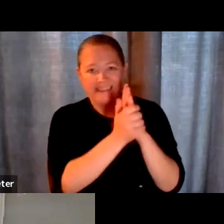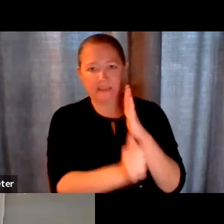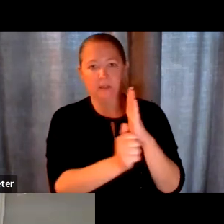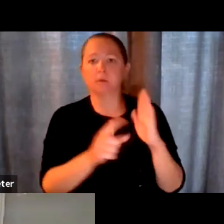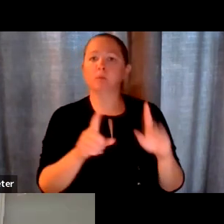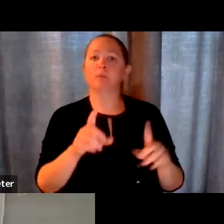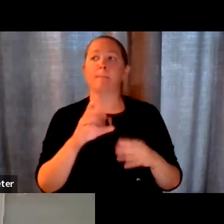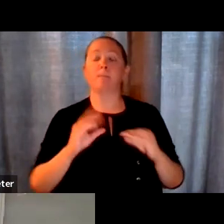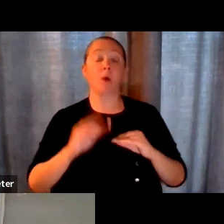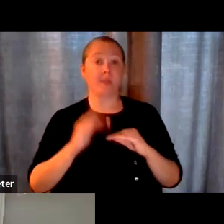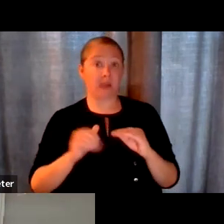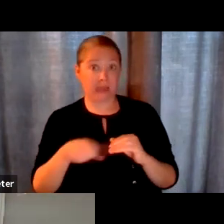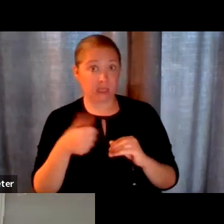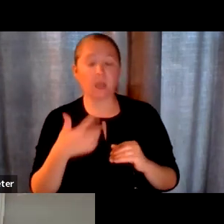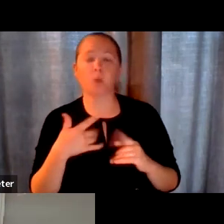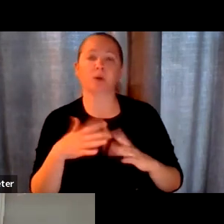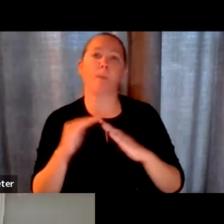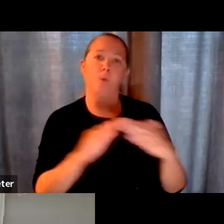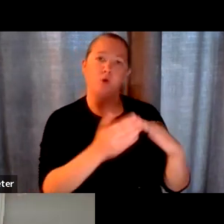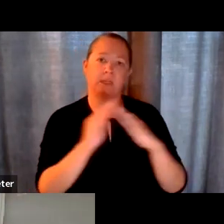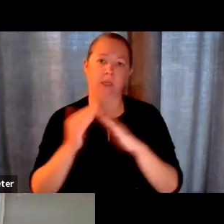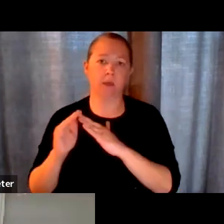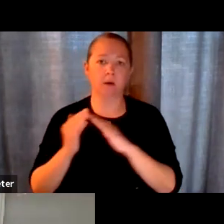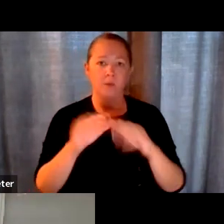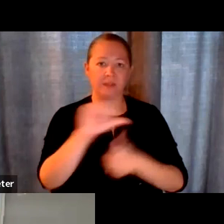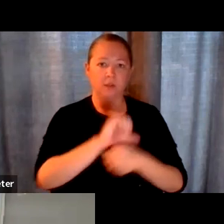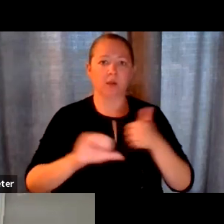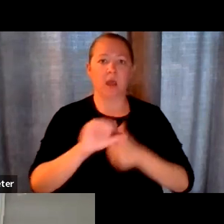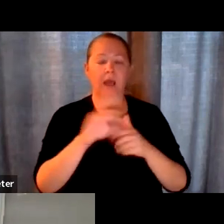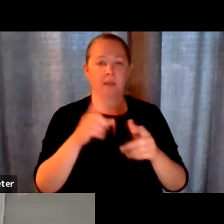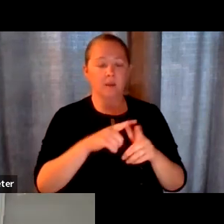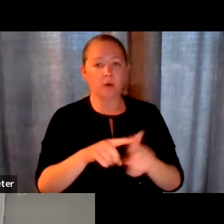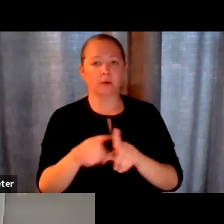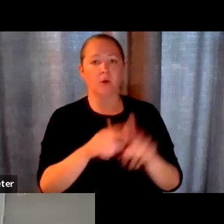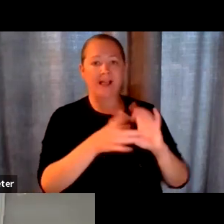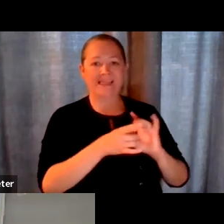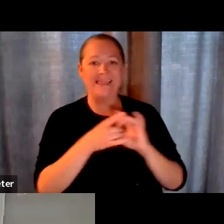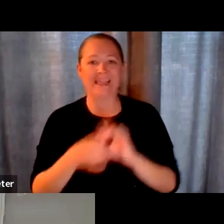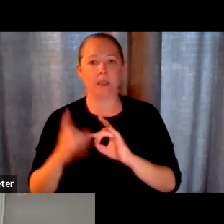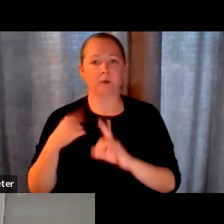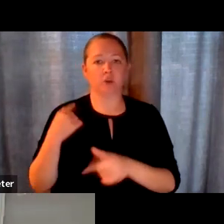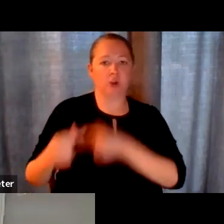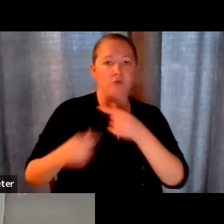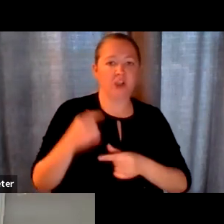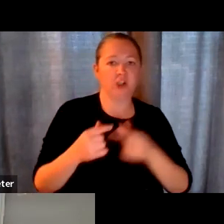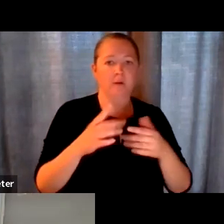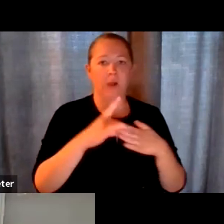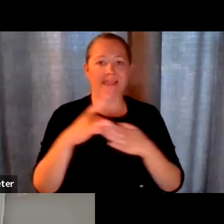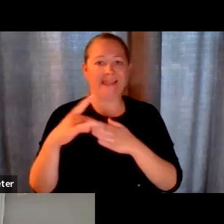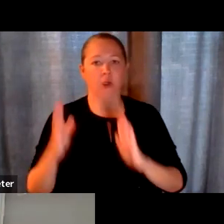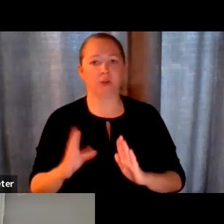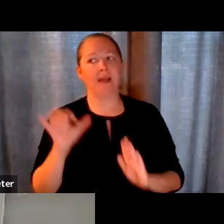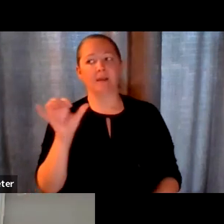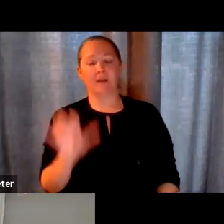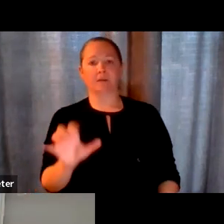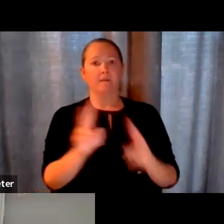other, and also linking them to my generation on up of leaders. So that, I think, is really important to play